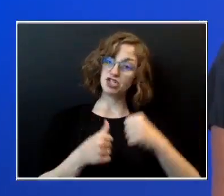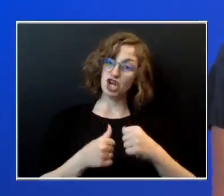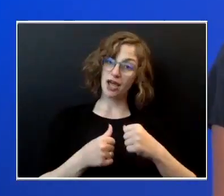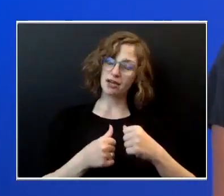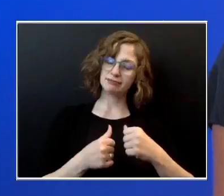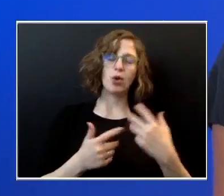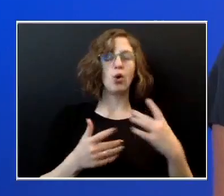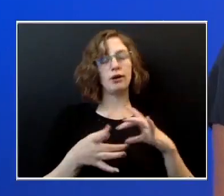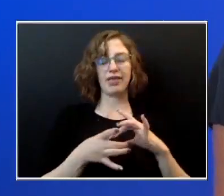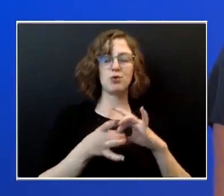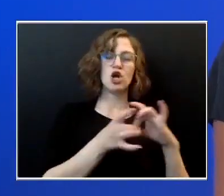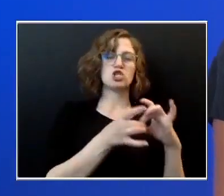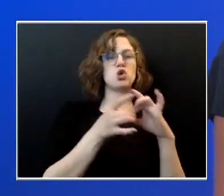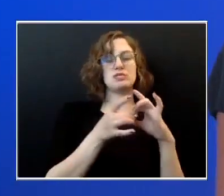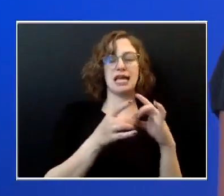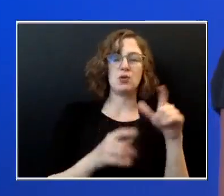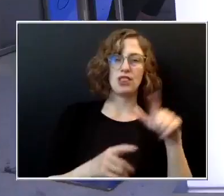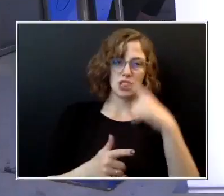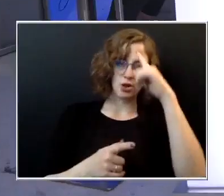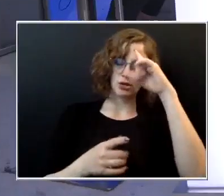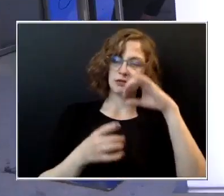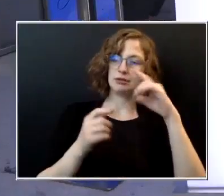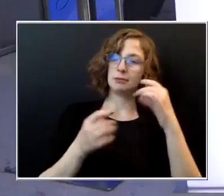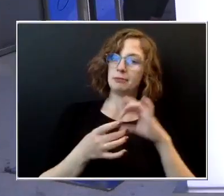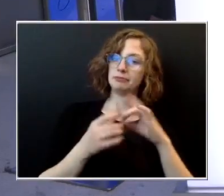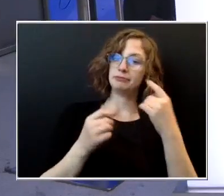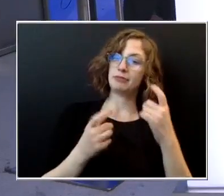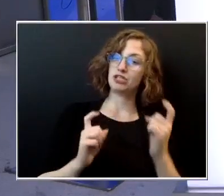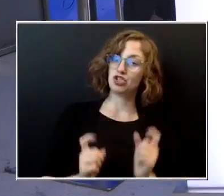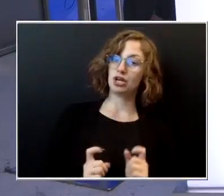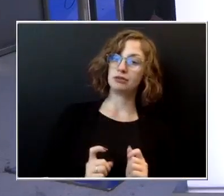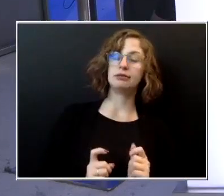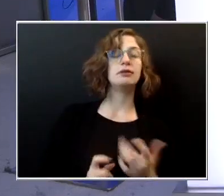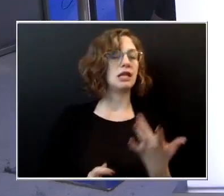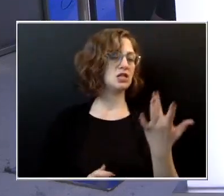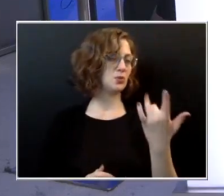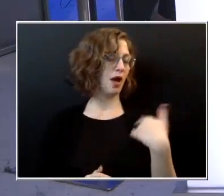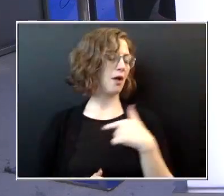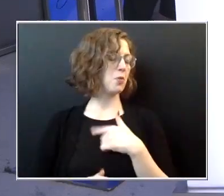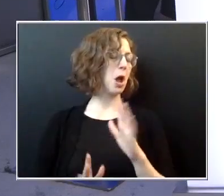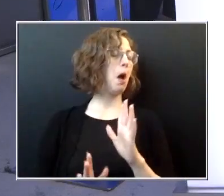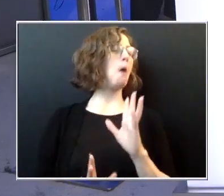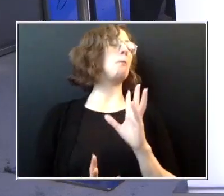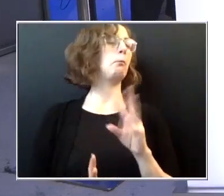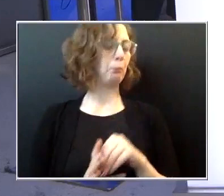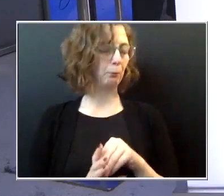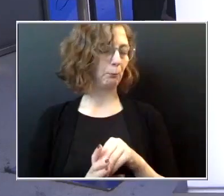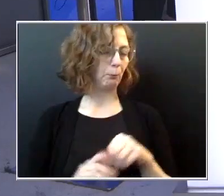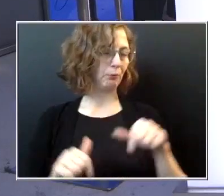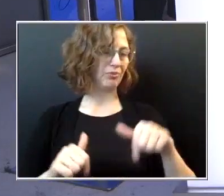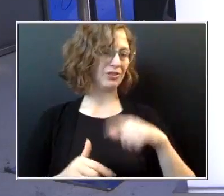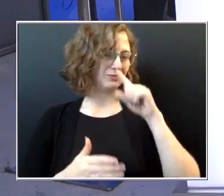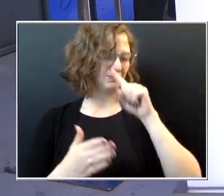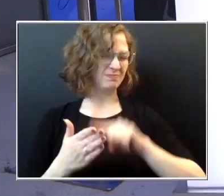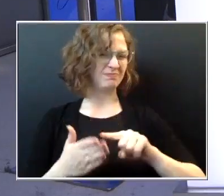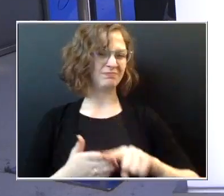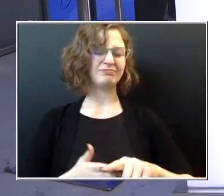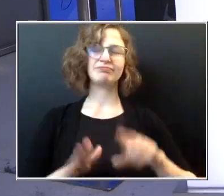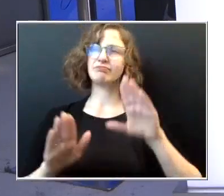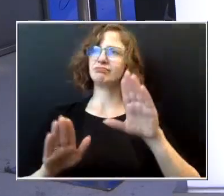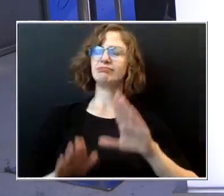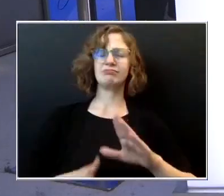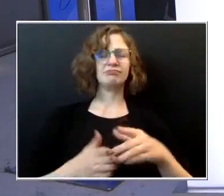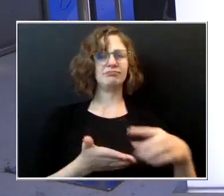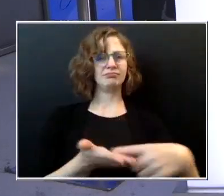to go into this direction. Yeah. It is very interesting. All right, well, this has been a great discussion. I want to thank all of my